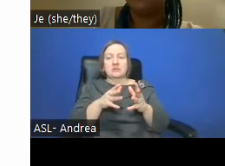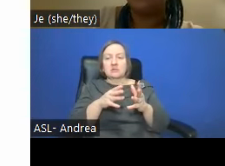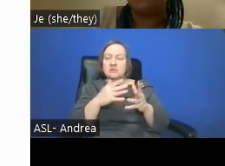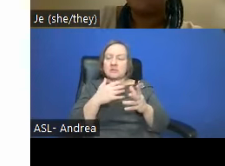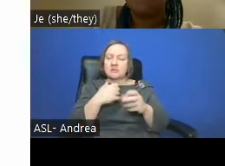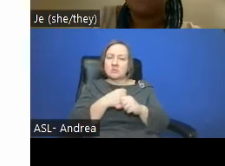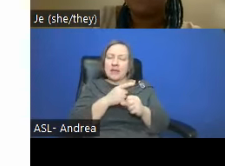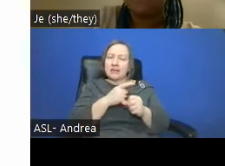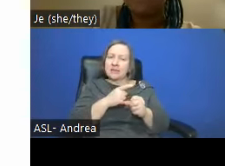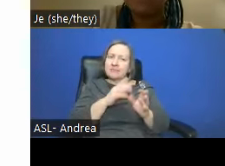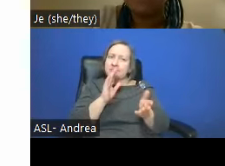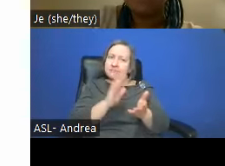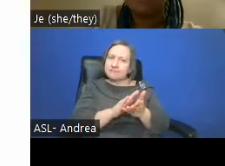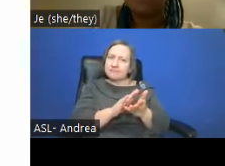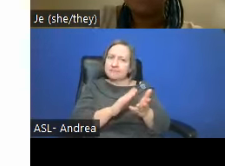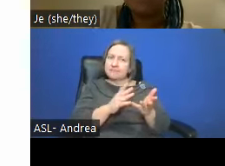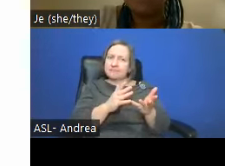discourage that kind of behavior.